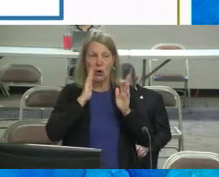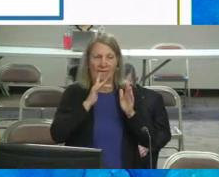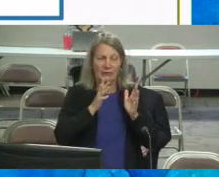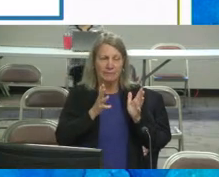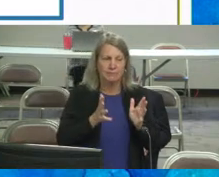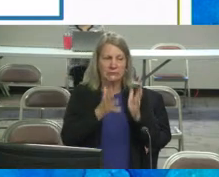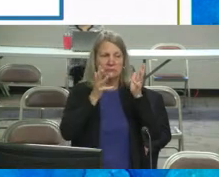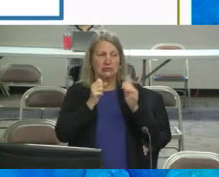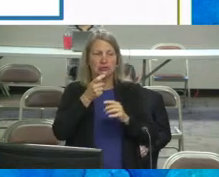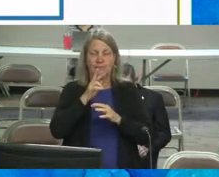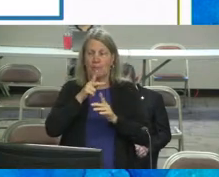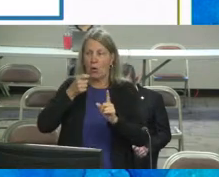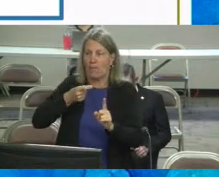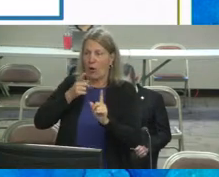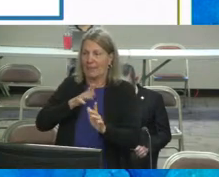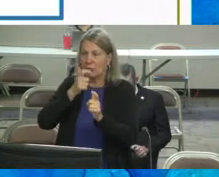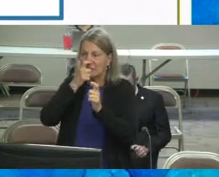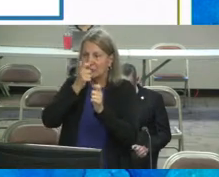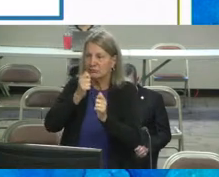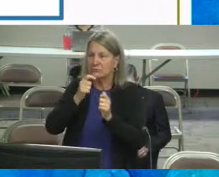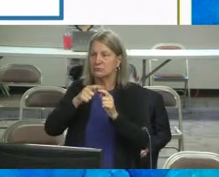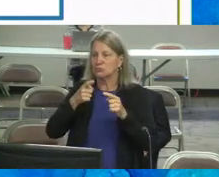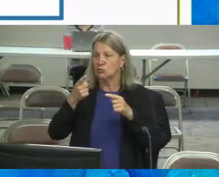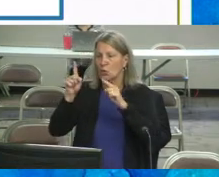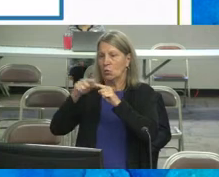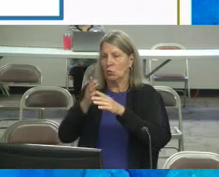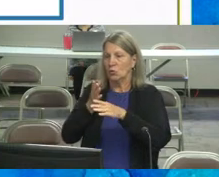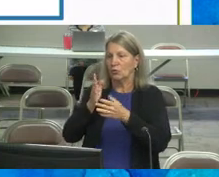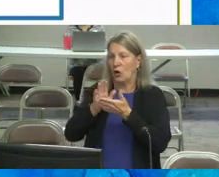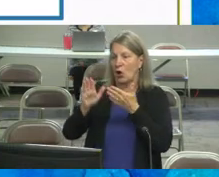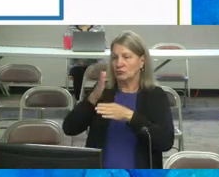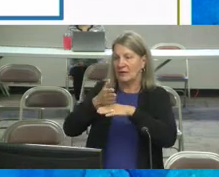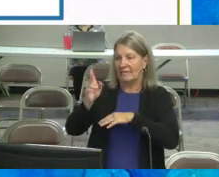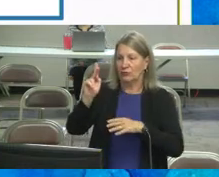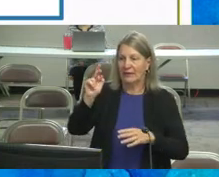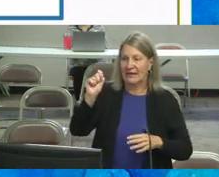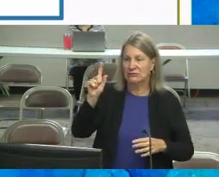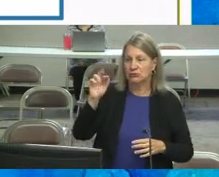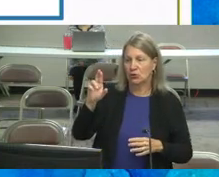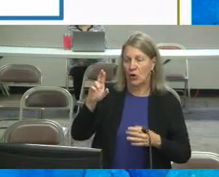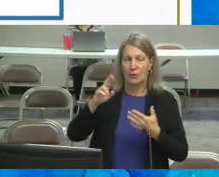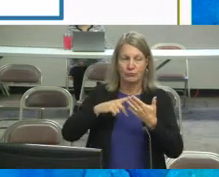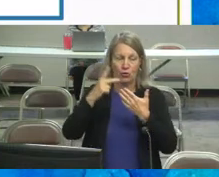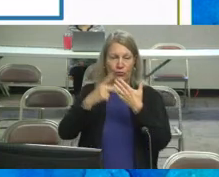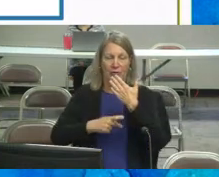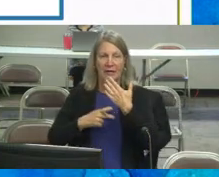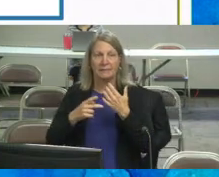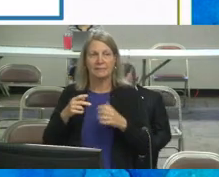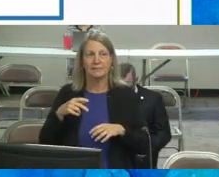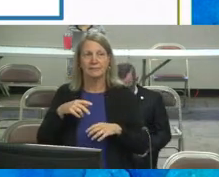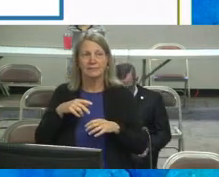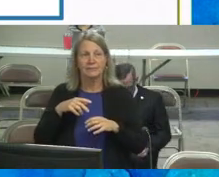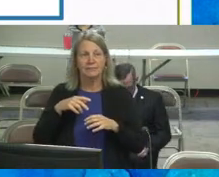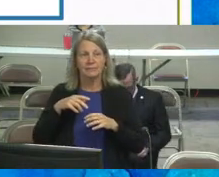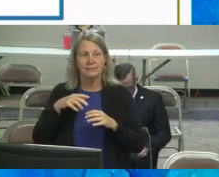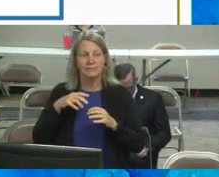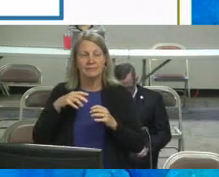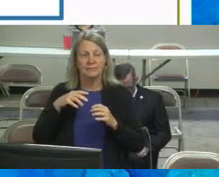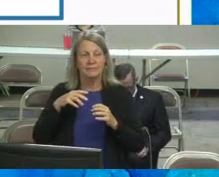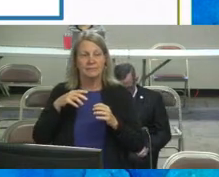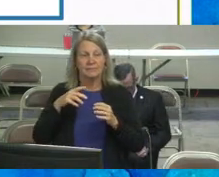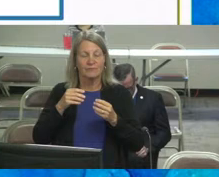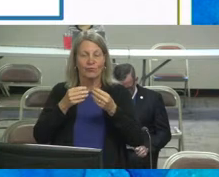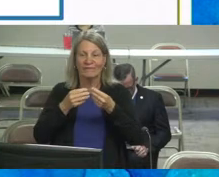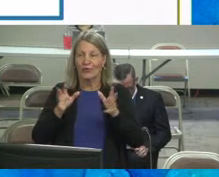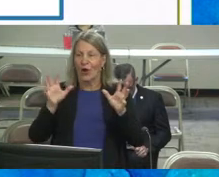to continue that to encourage students to go to Community College or to go to some college program